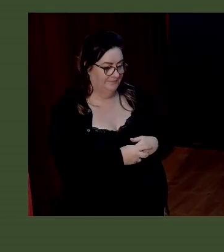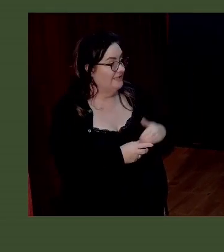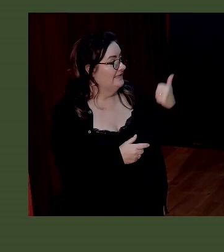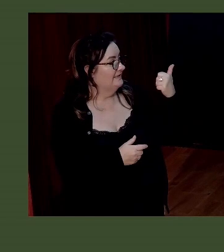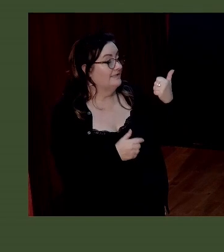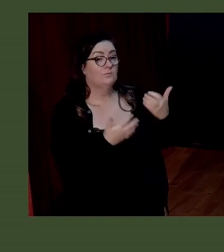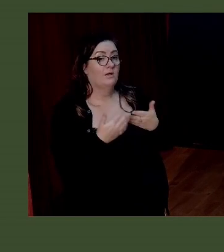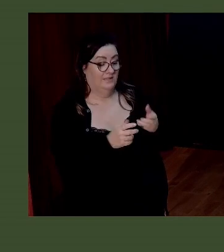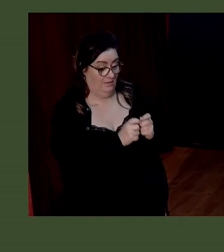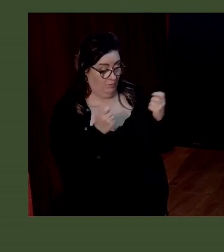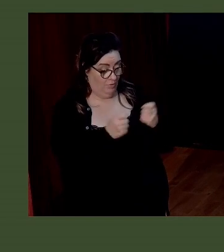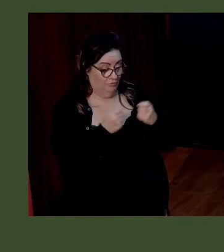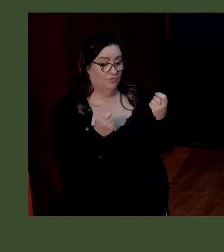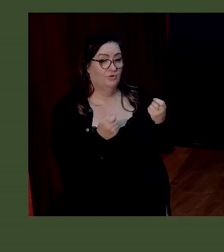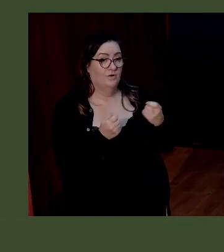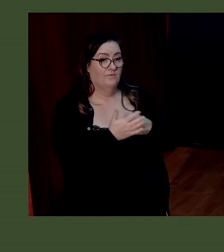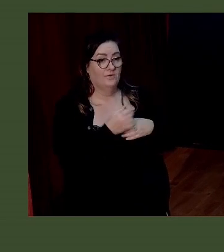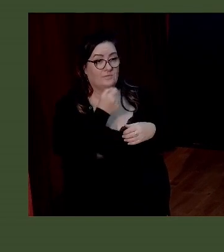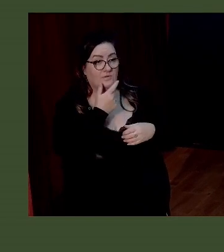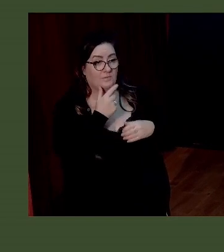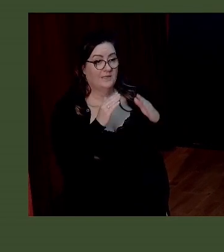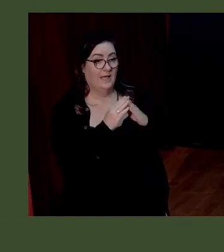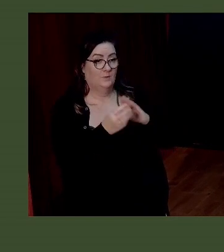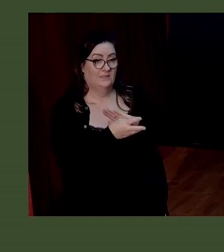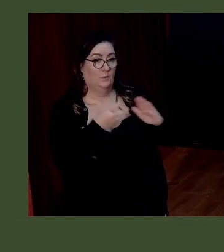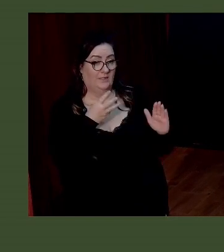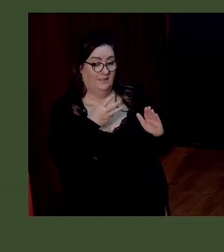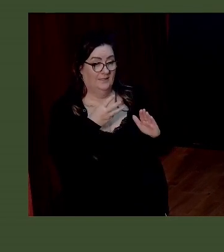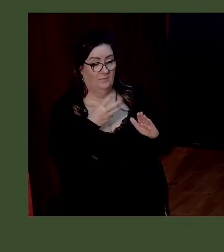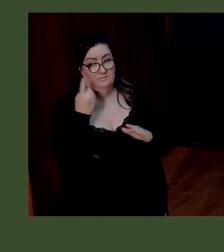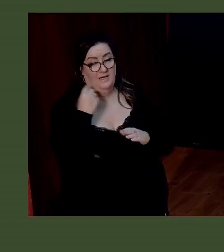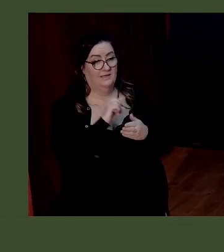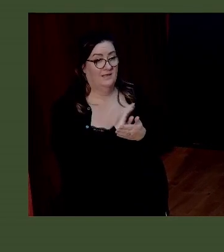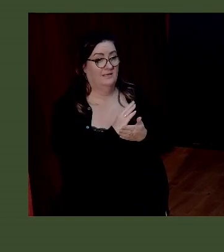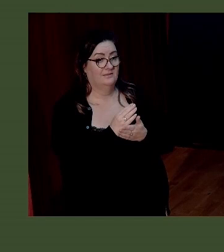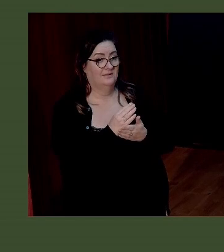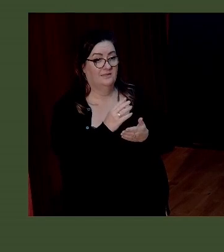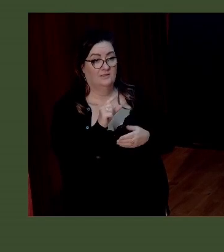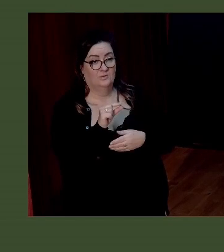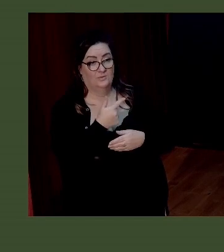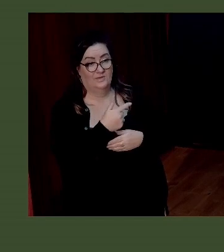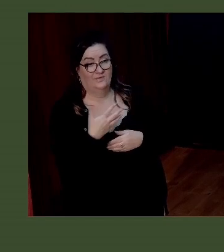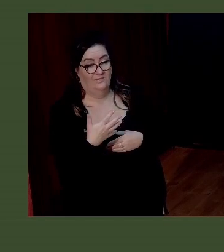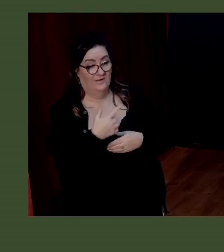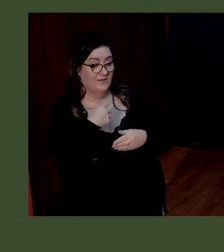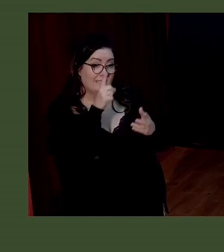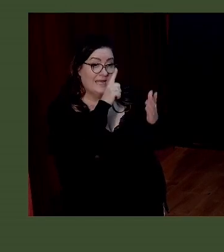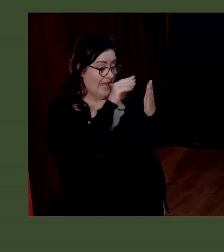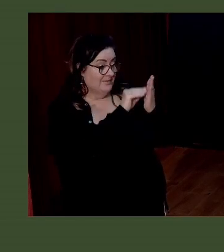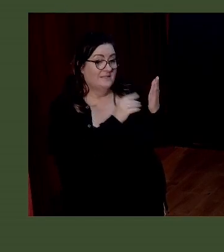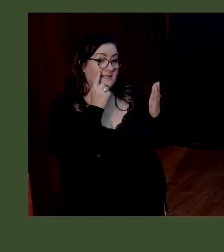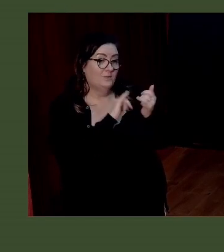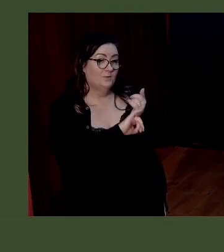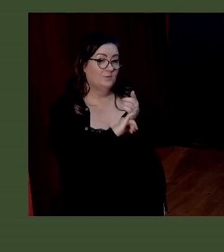a brochure from Dublin Housing Week, which took place in 1925. If you look at the names, you can see